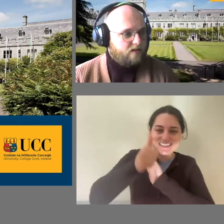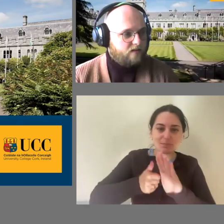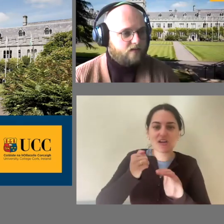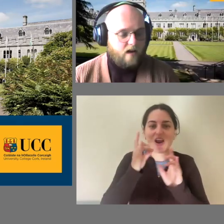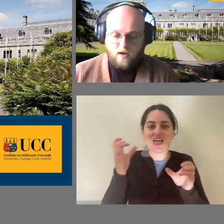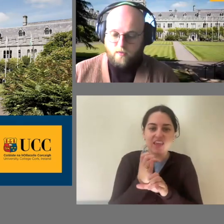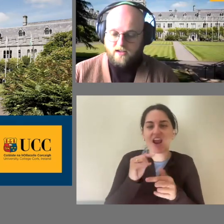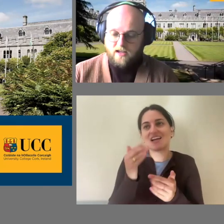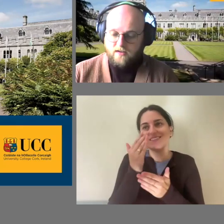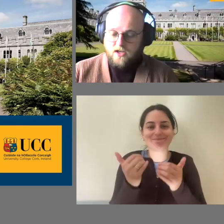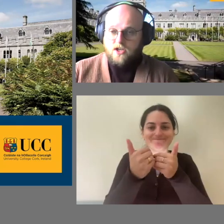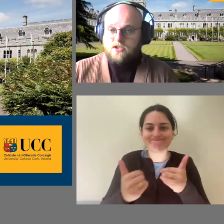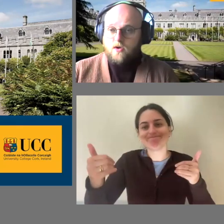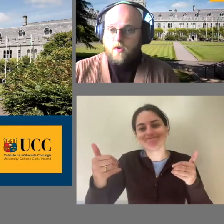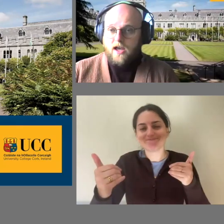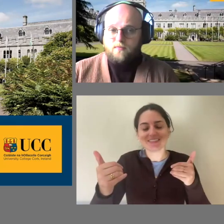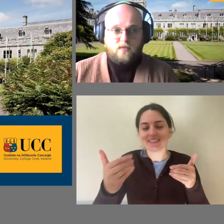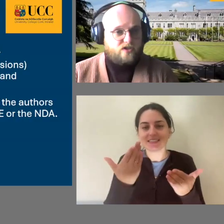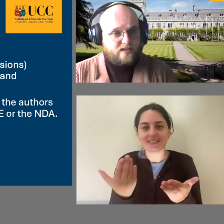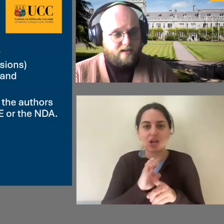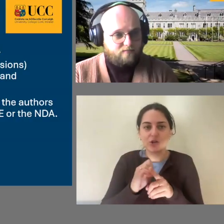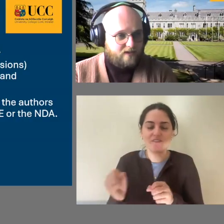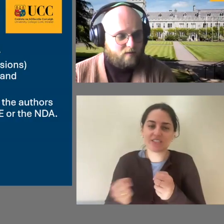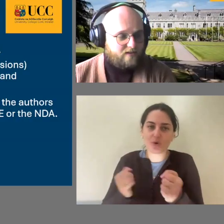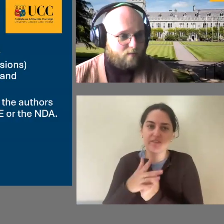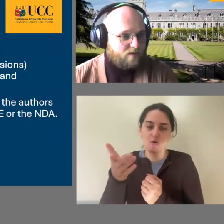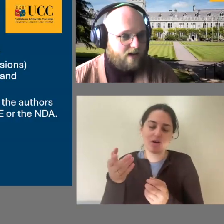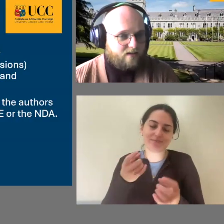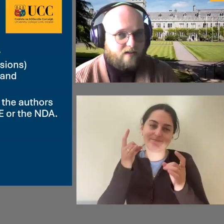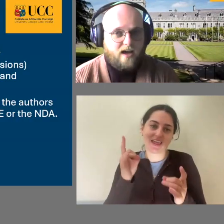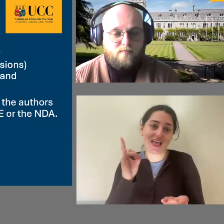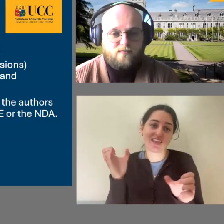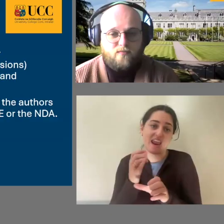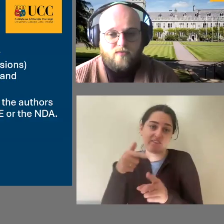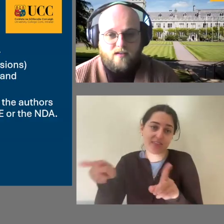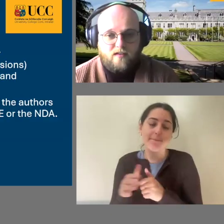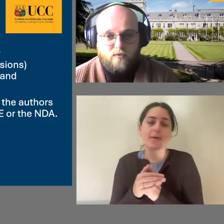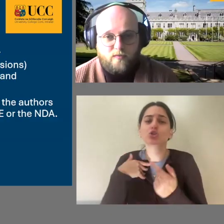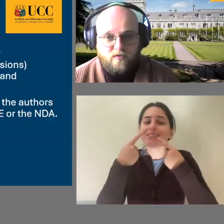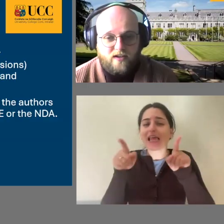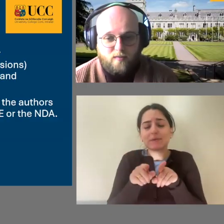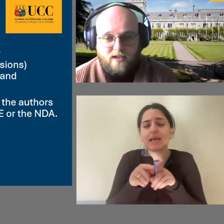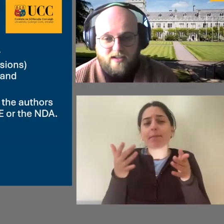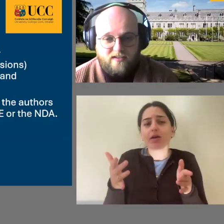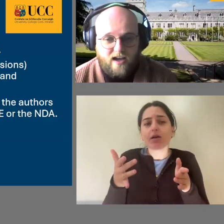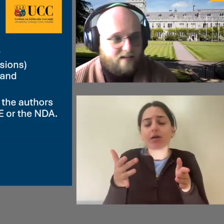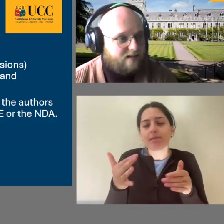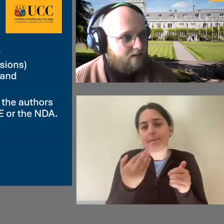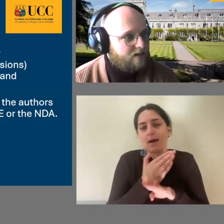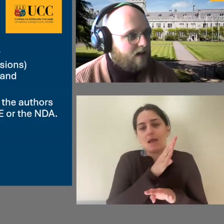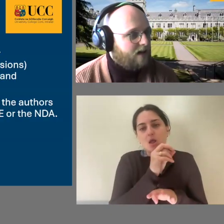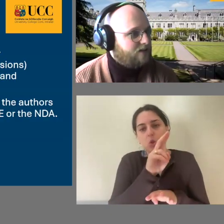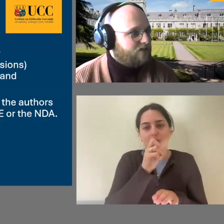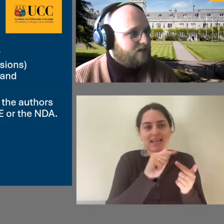as well that exist within that. So just again, same disclaimer that was provided by Louise